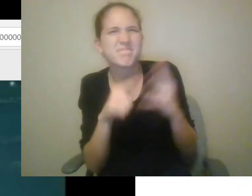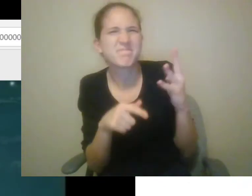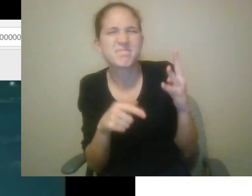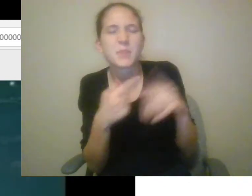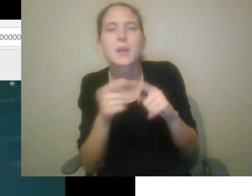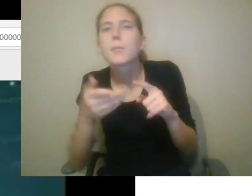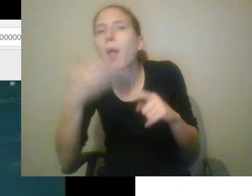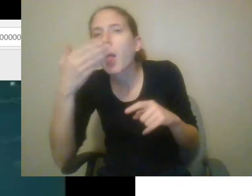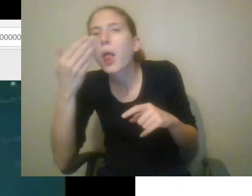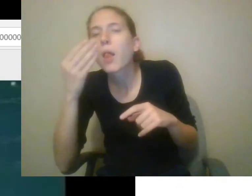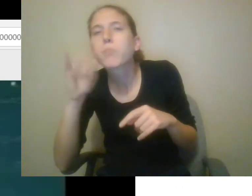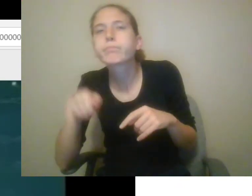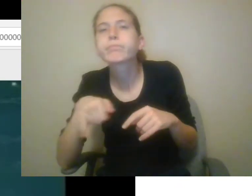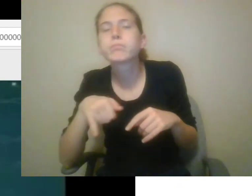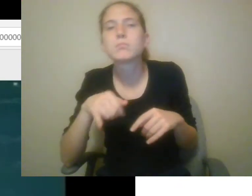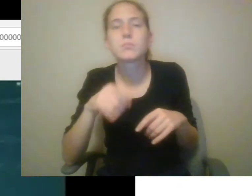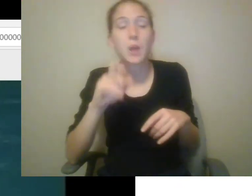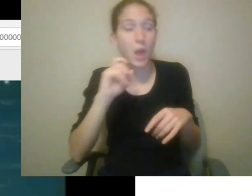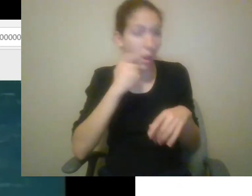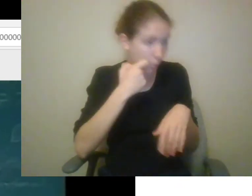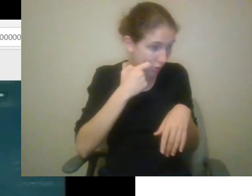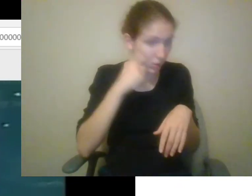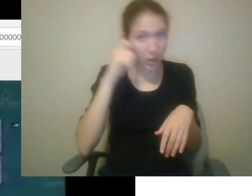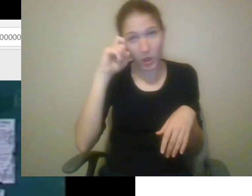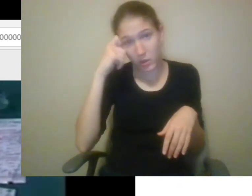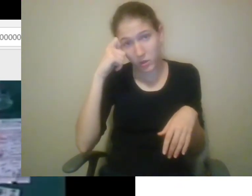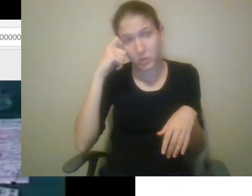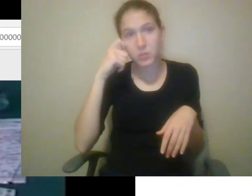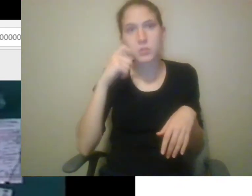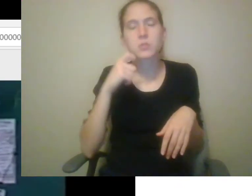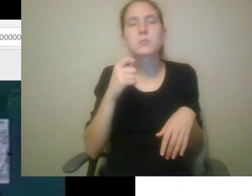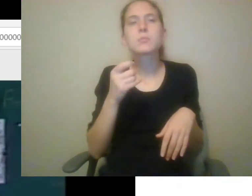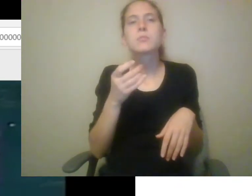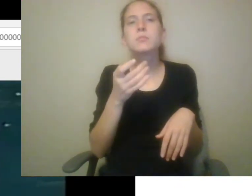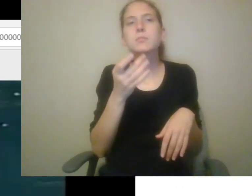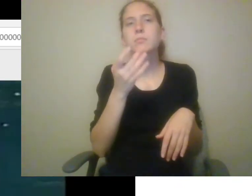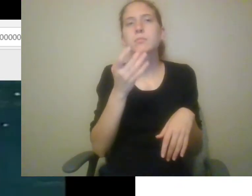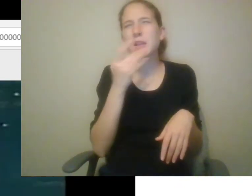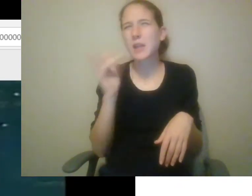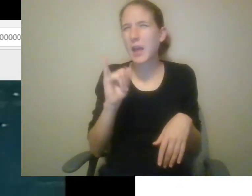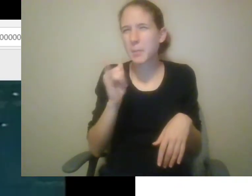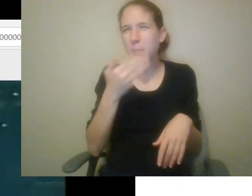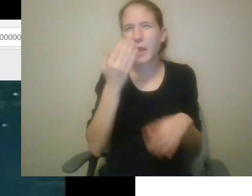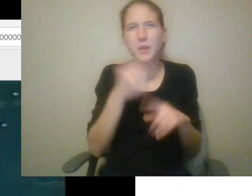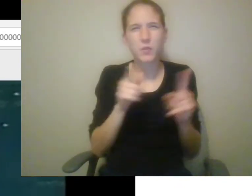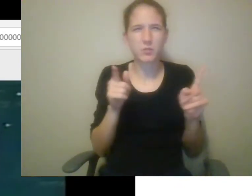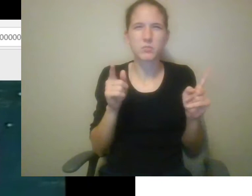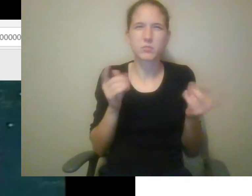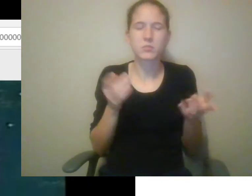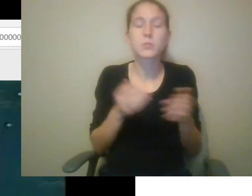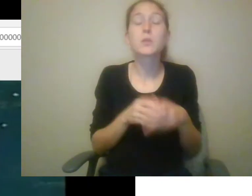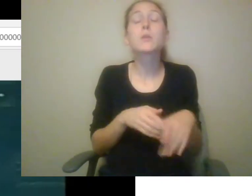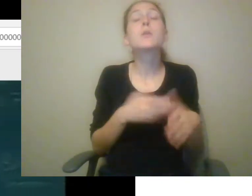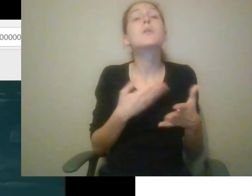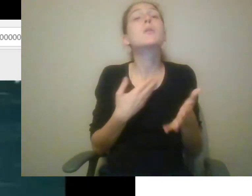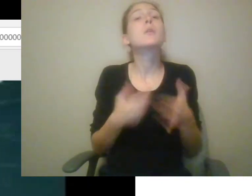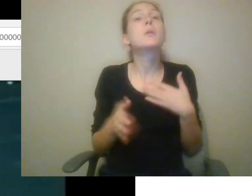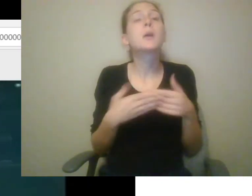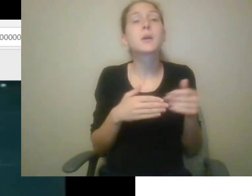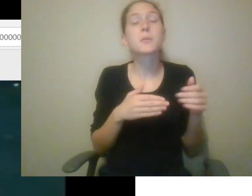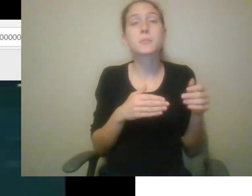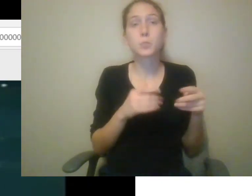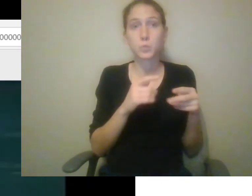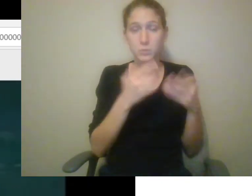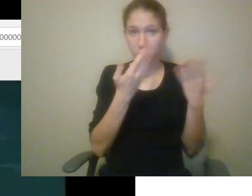those receptors any differently. All right, what I want to be able to show you and talk to you about now is this other process. This